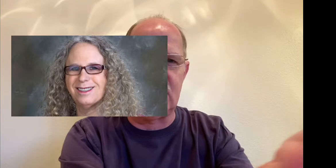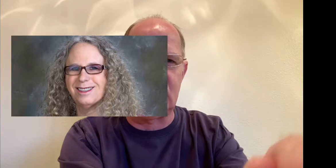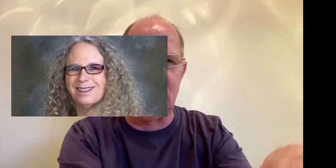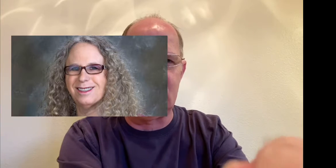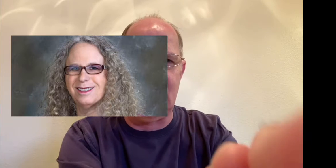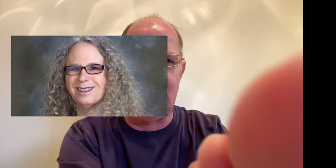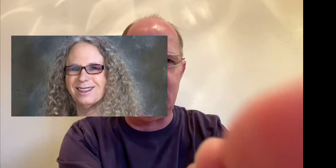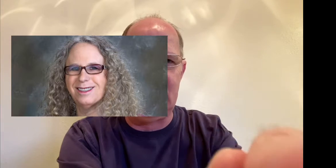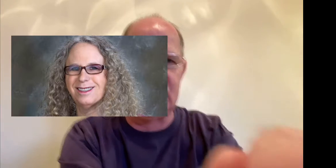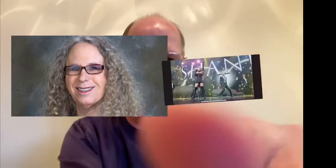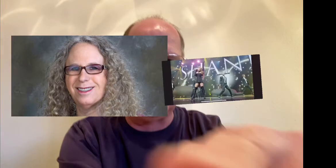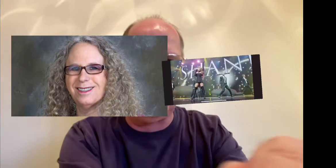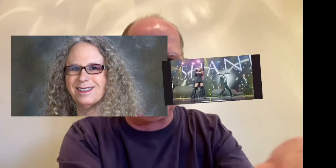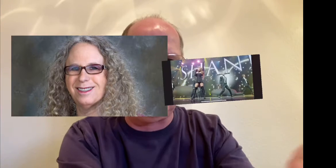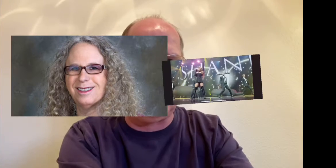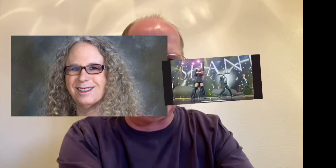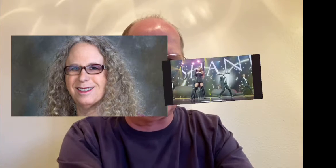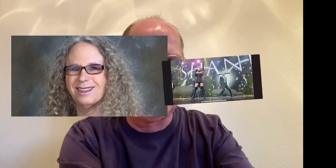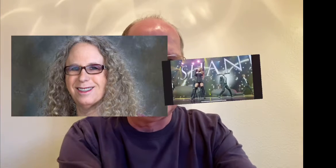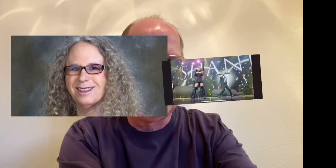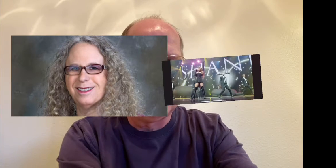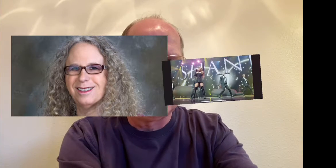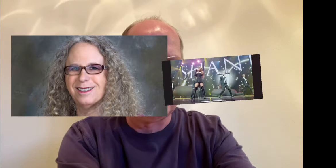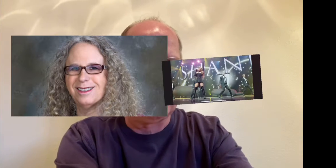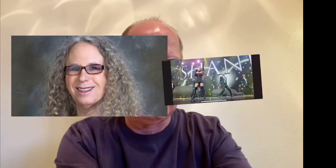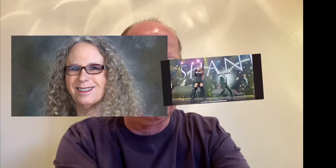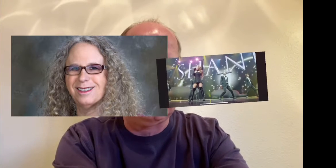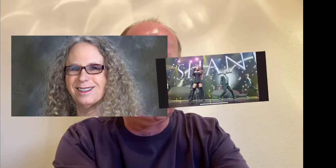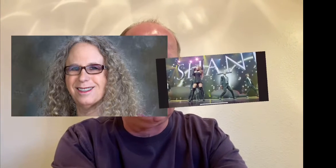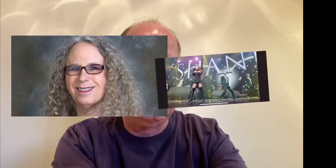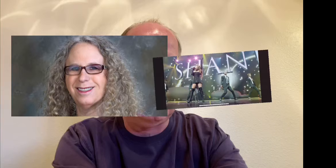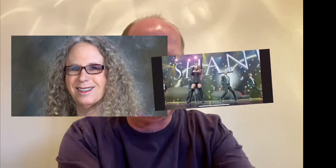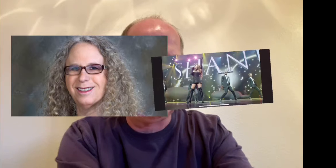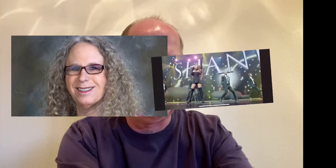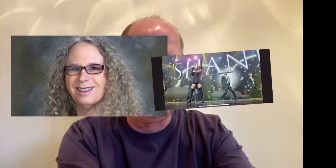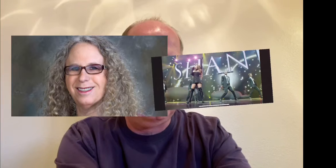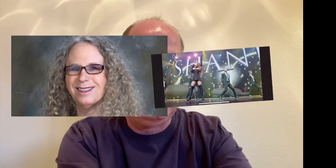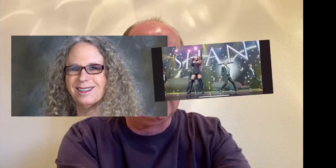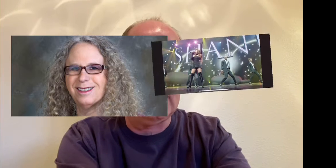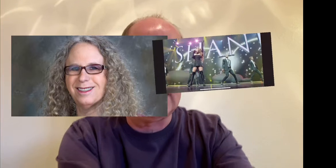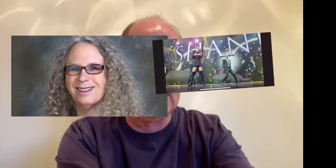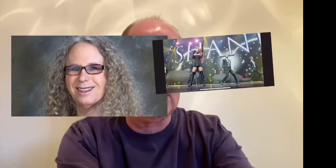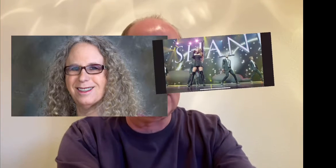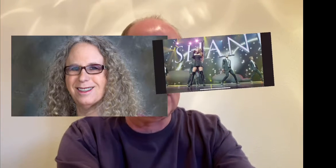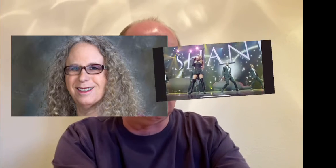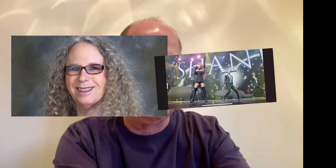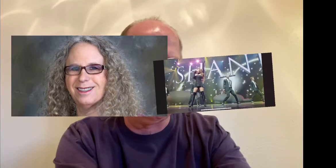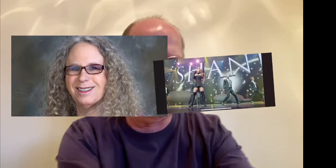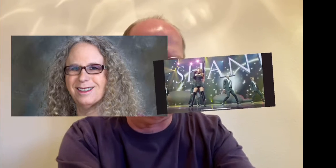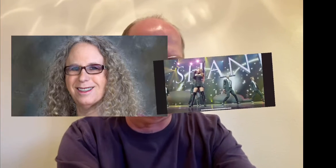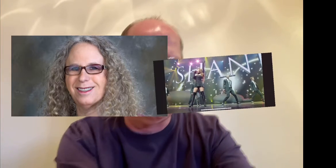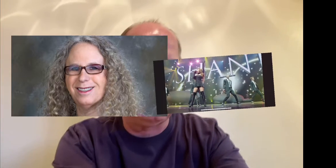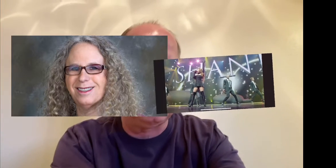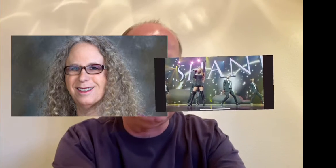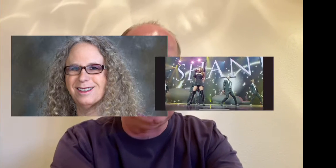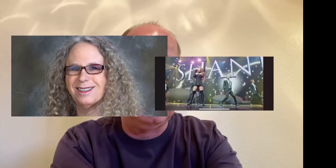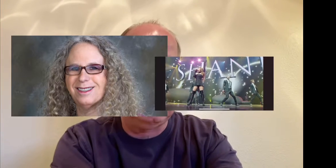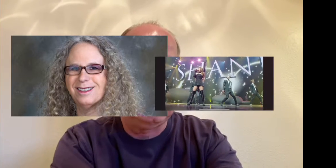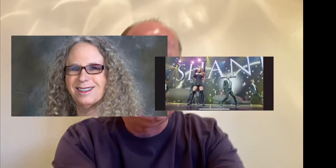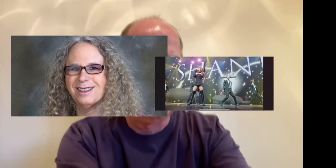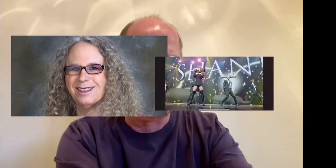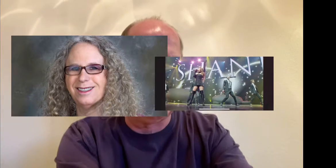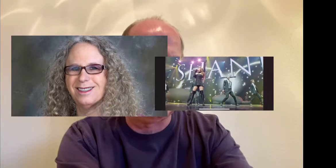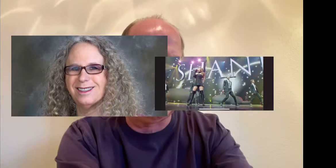that just shows you how messed up they are. And so we said yesterday, guess who's back? And she wanted to go again